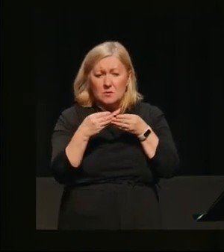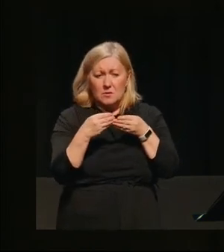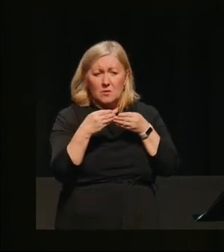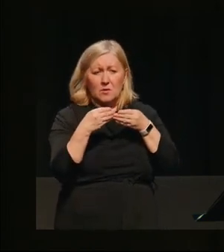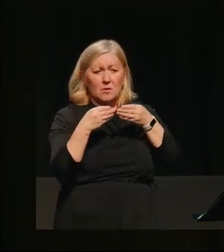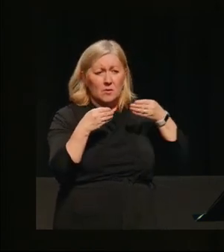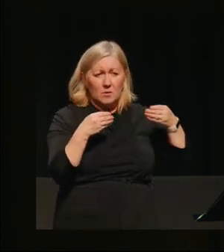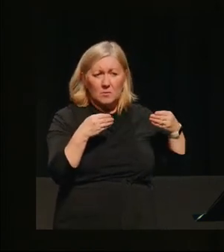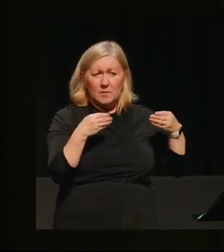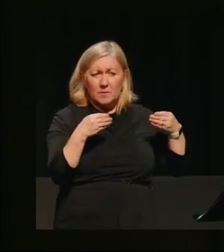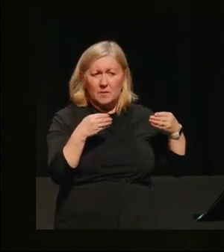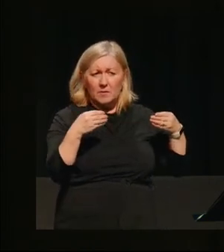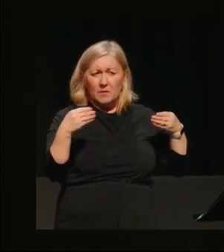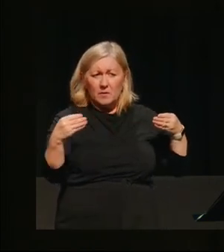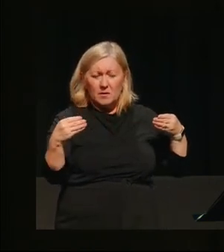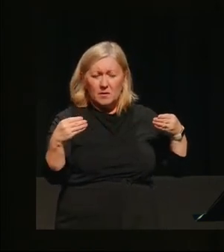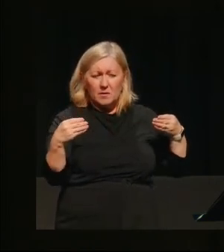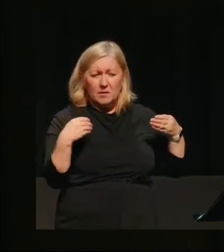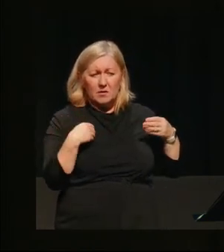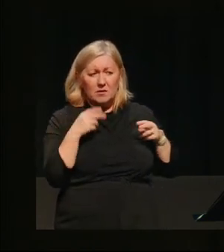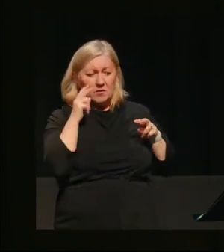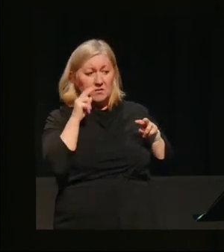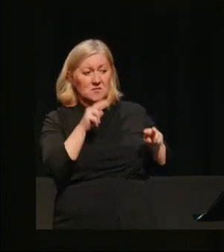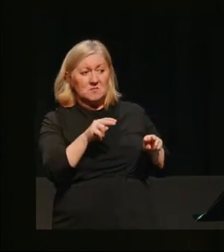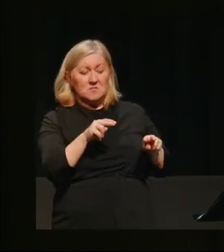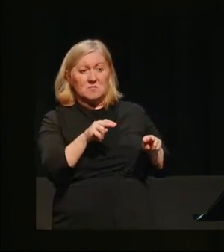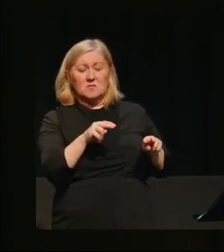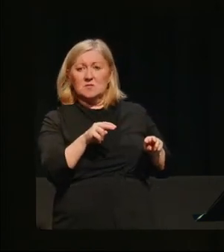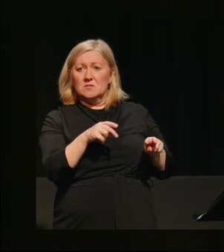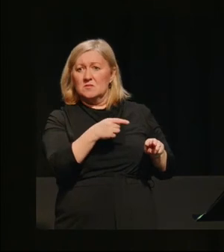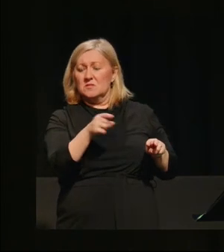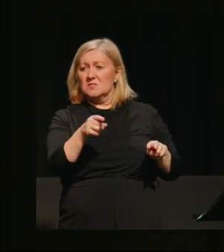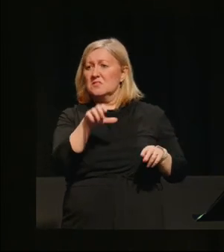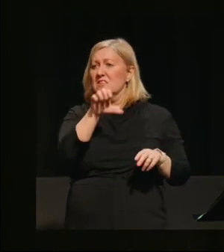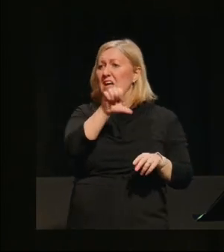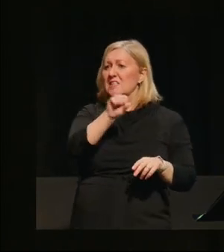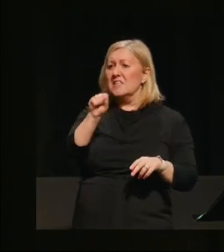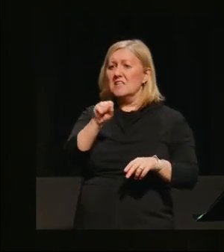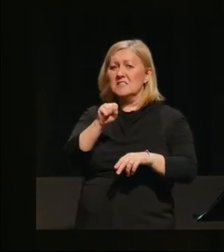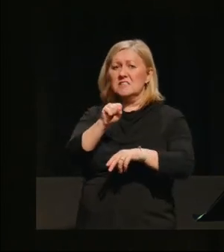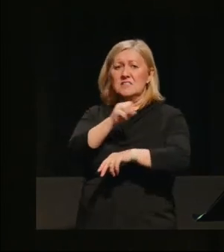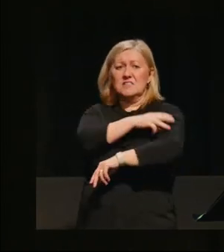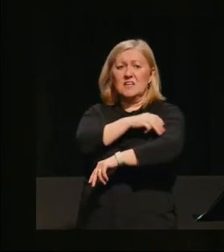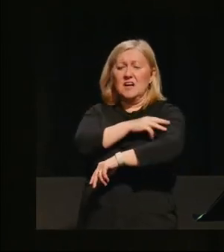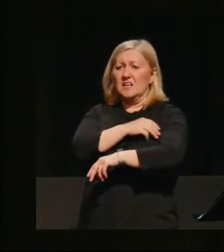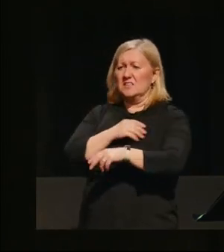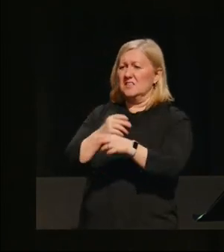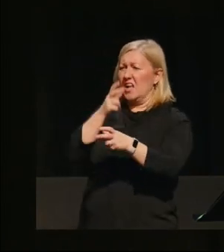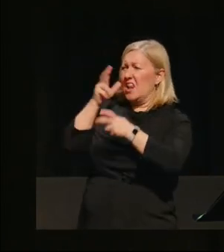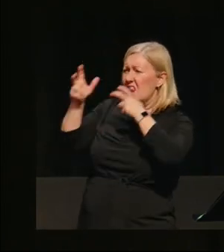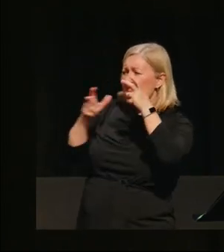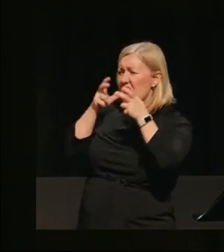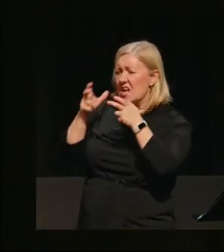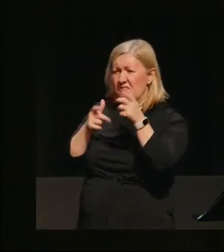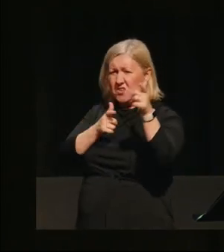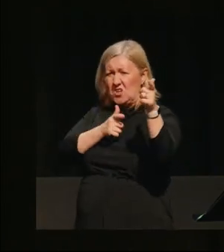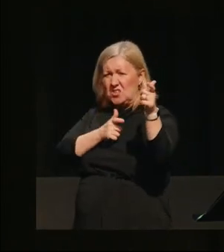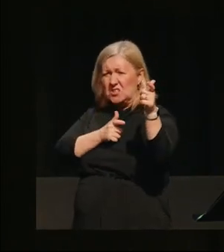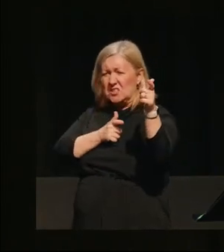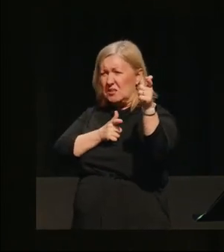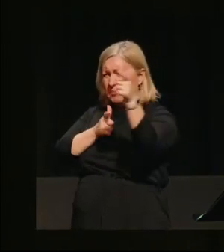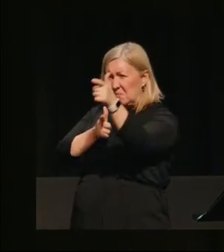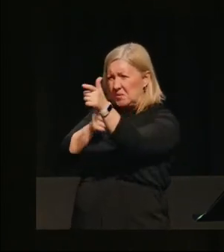open, and we were greeted with shout from the SS, with gun pointing and